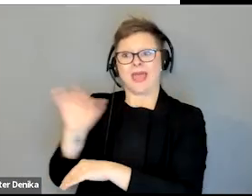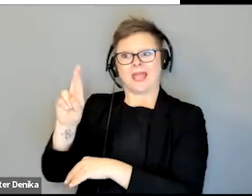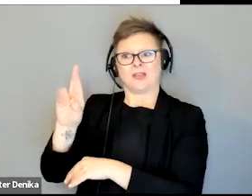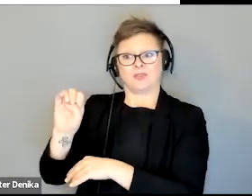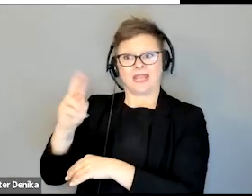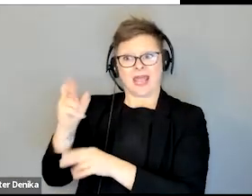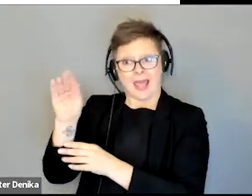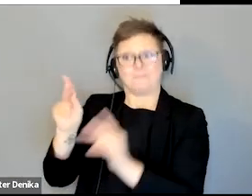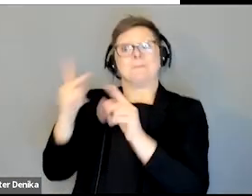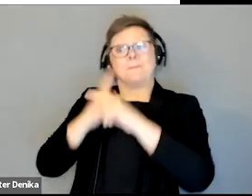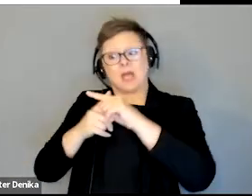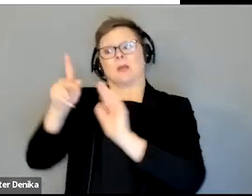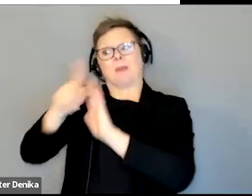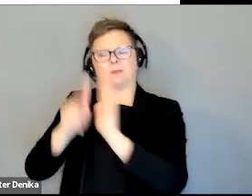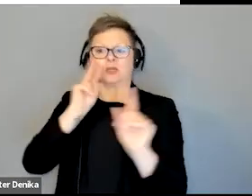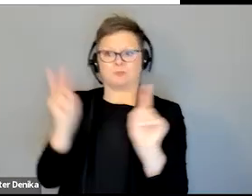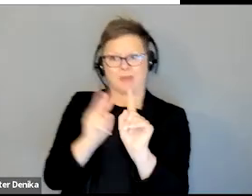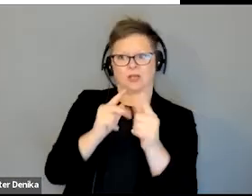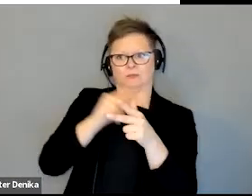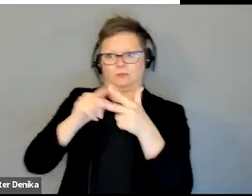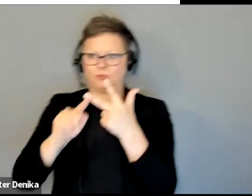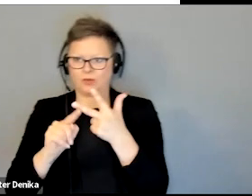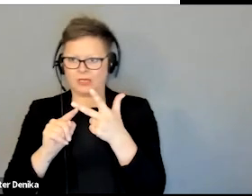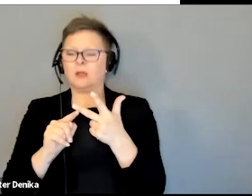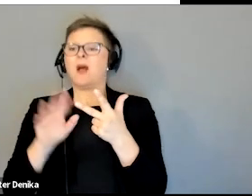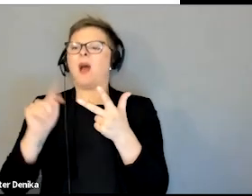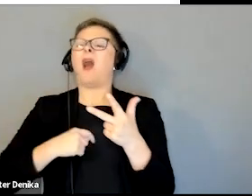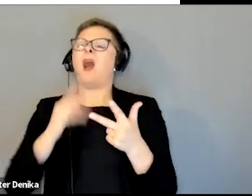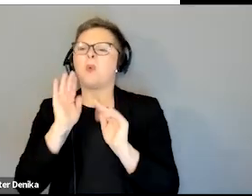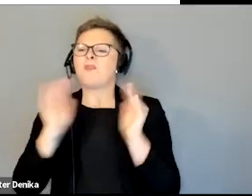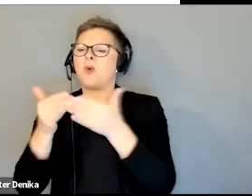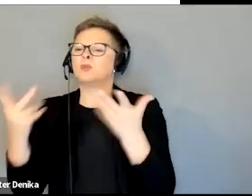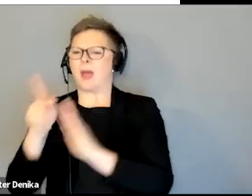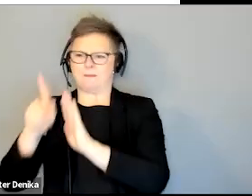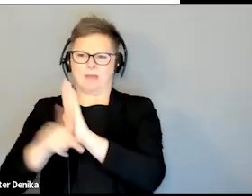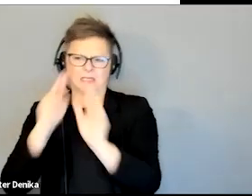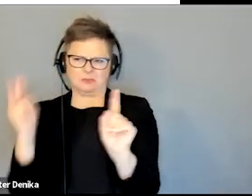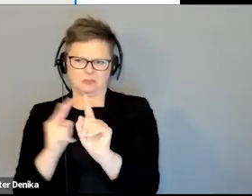policy perspective. But I will be focusing a little bit more on the policy side of things today.